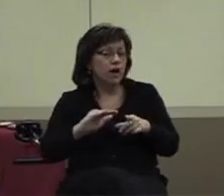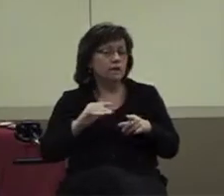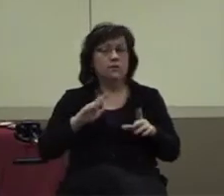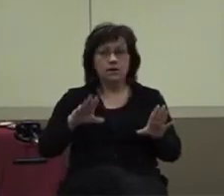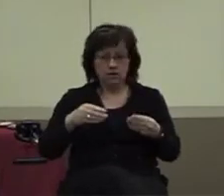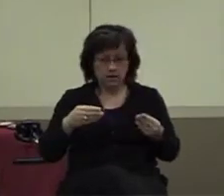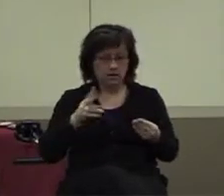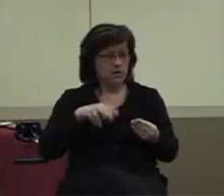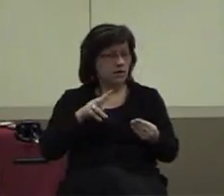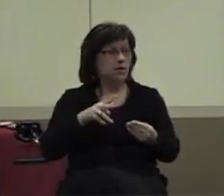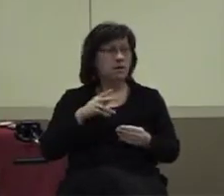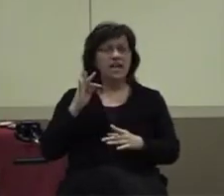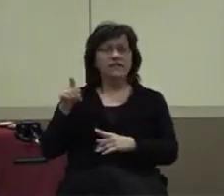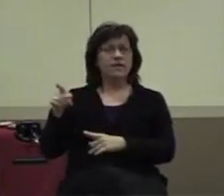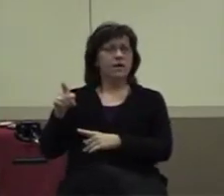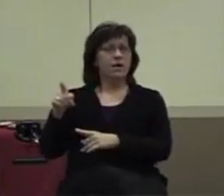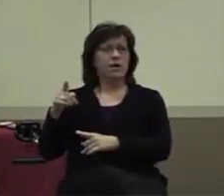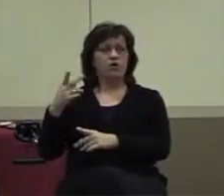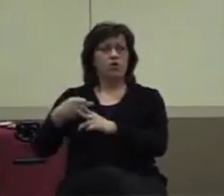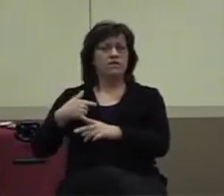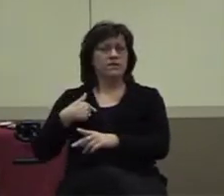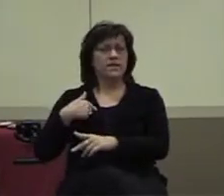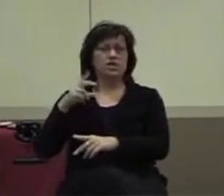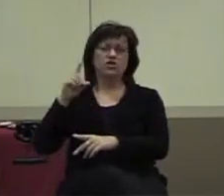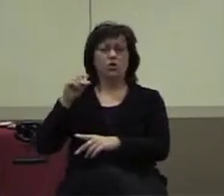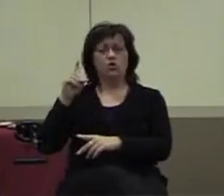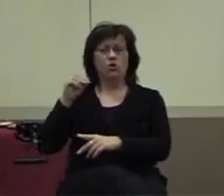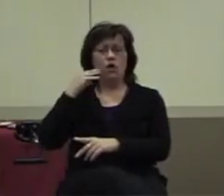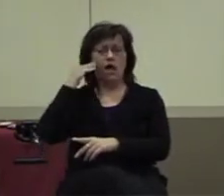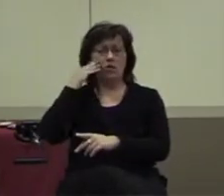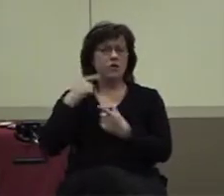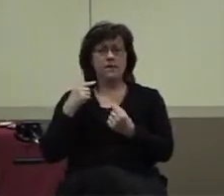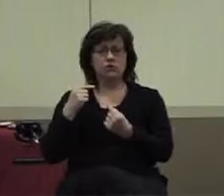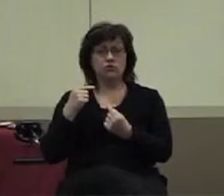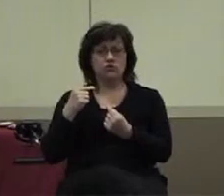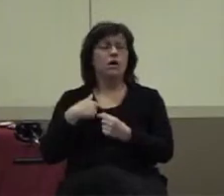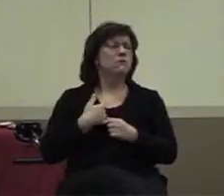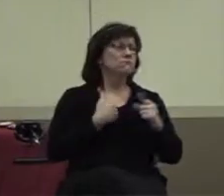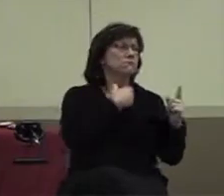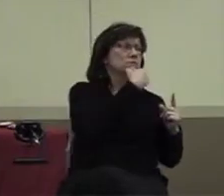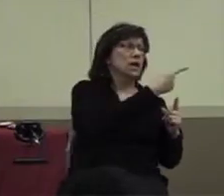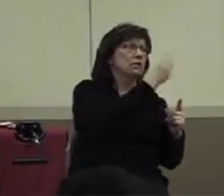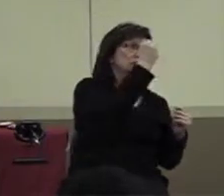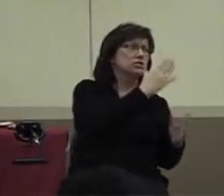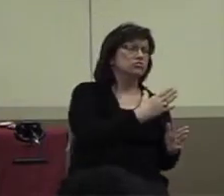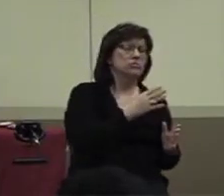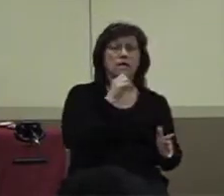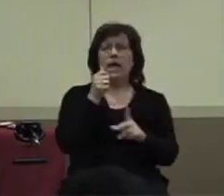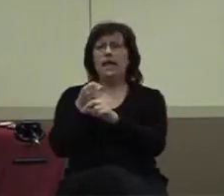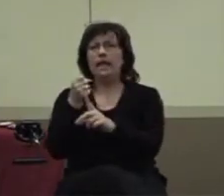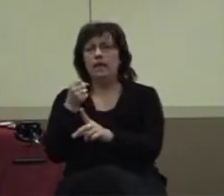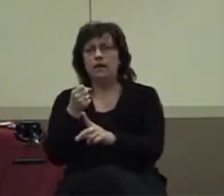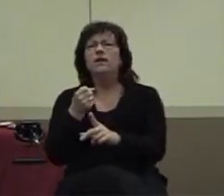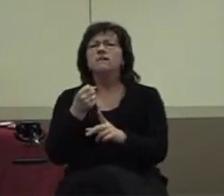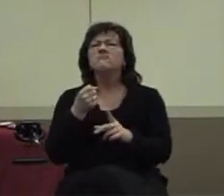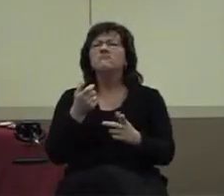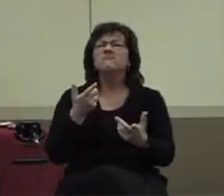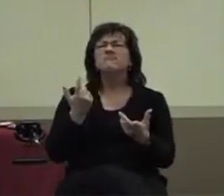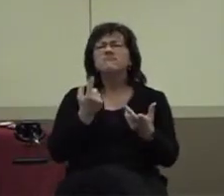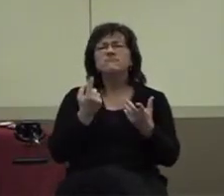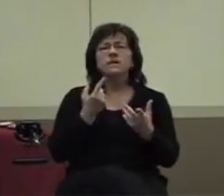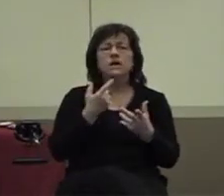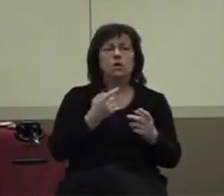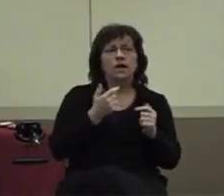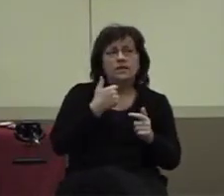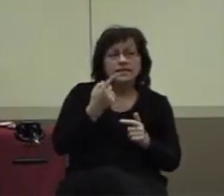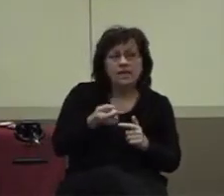dodo head, what am I going to do? I'm going to go tell the teacher. You might, quickly say something to the child to remind